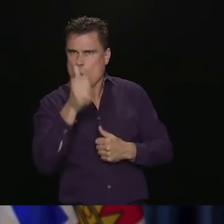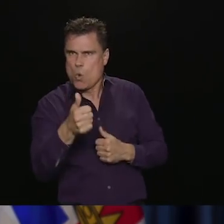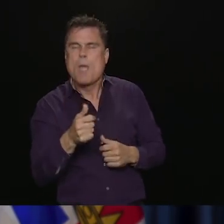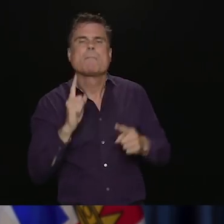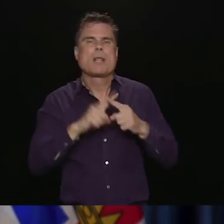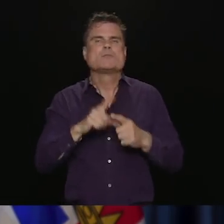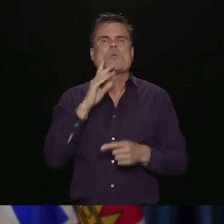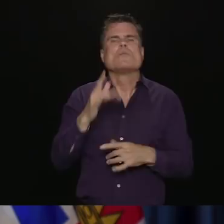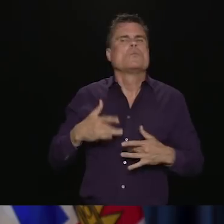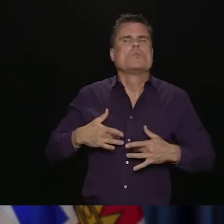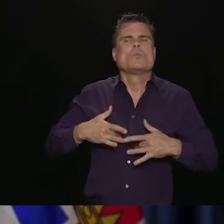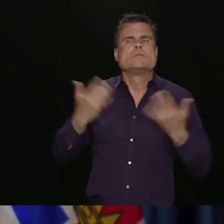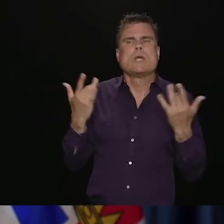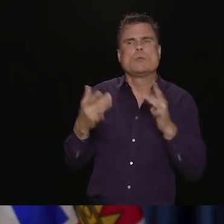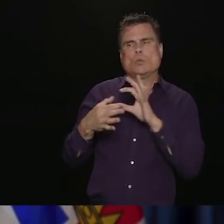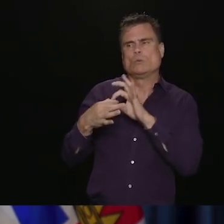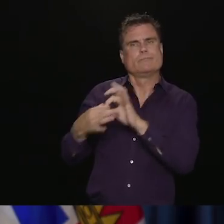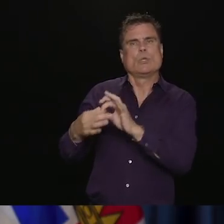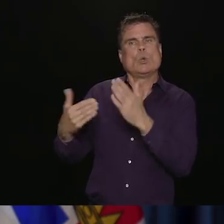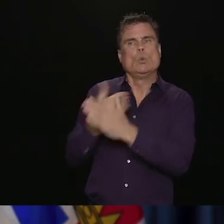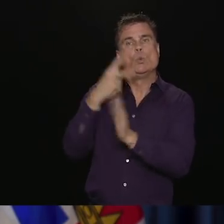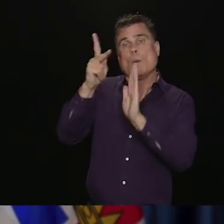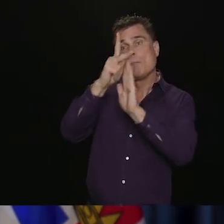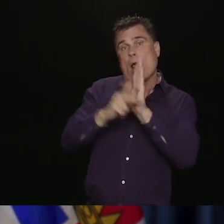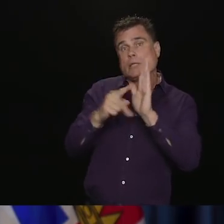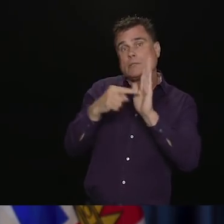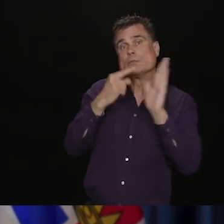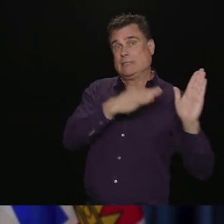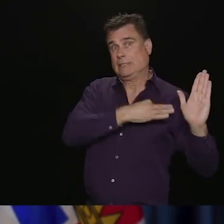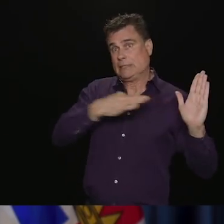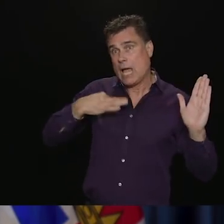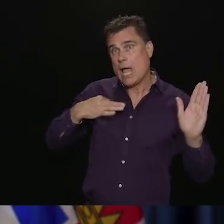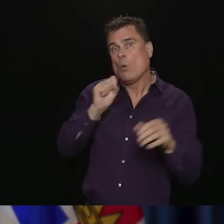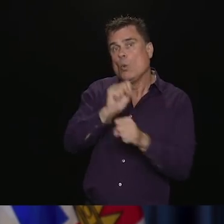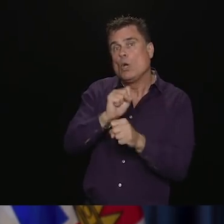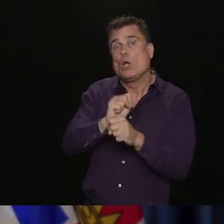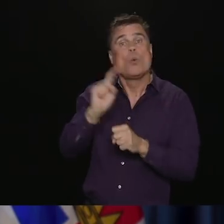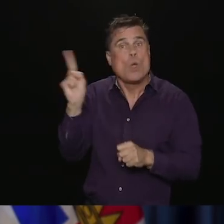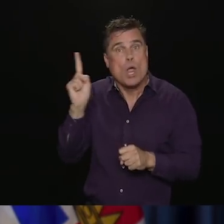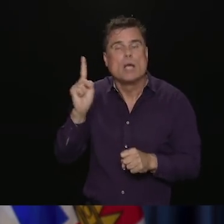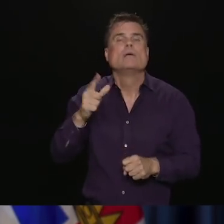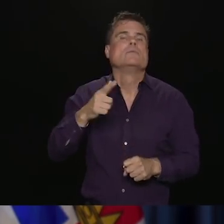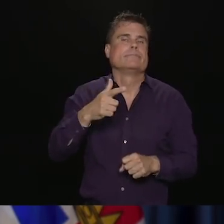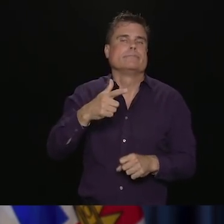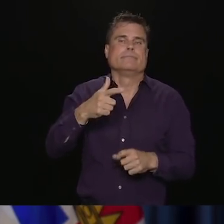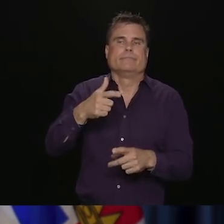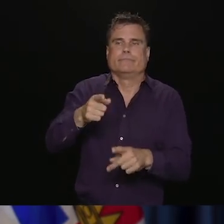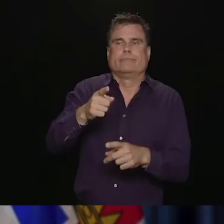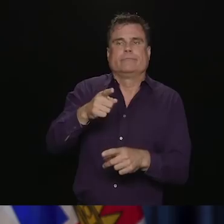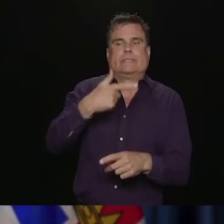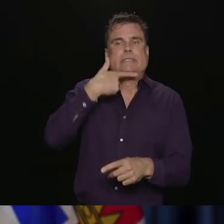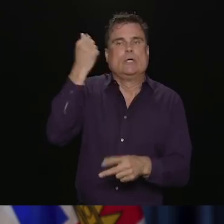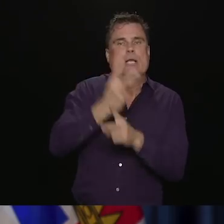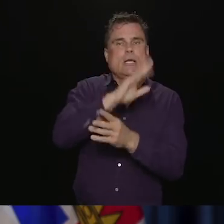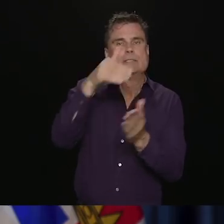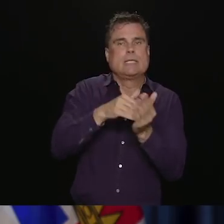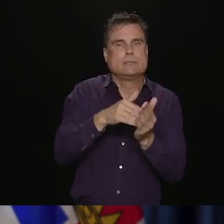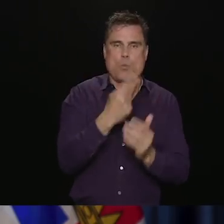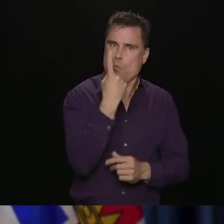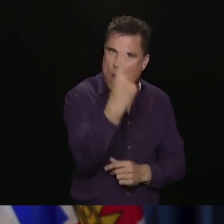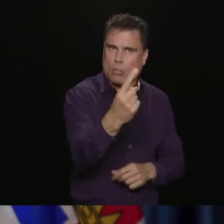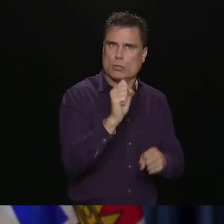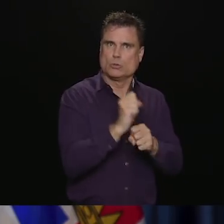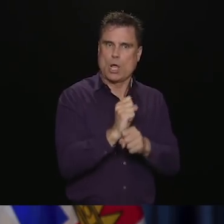providers safe. And we'll update our progress on the surgical renewal commitment, so vital to getting patients the surgeries they need.